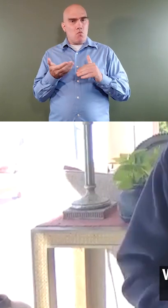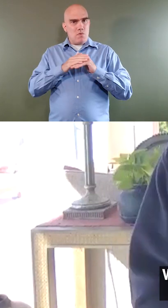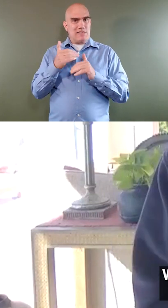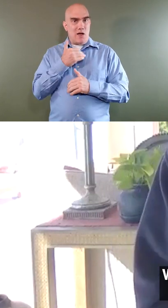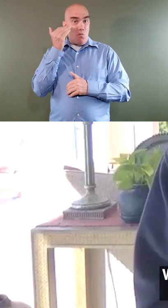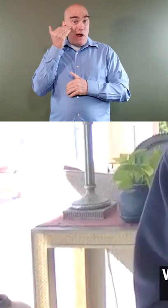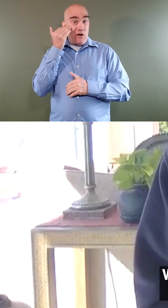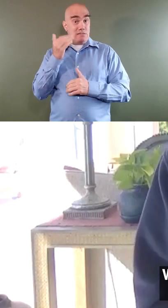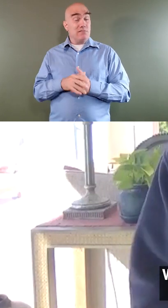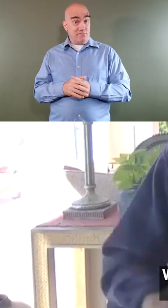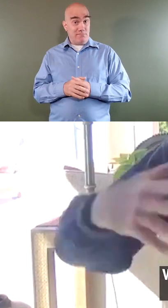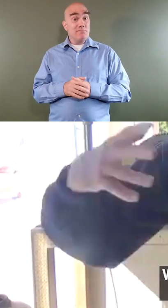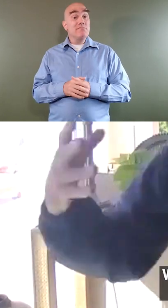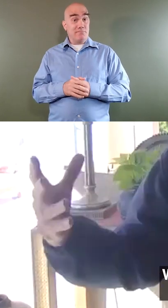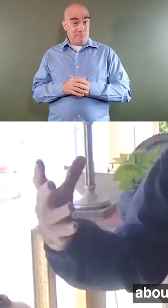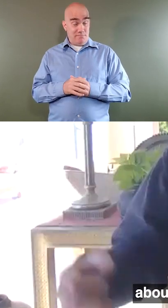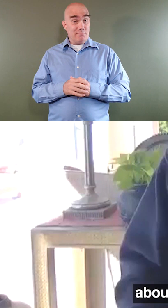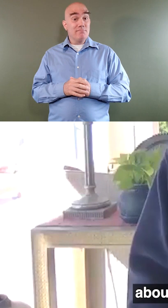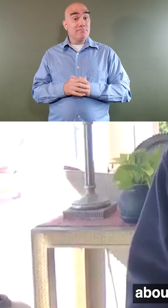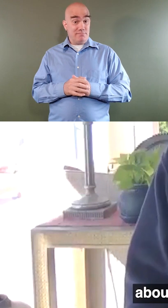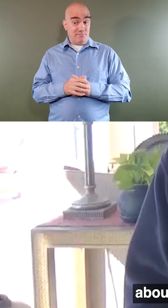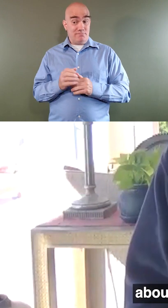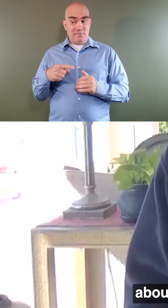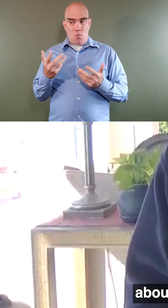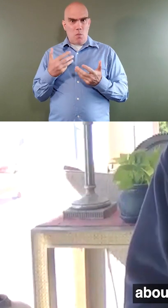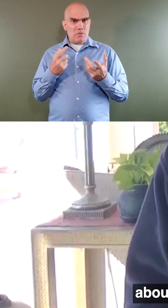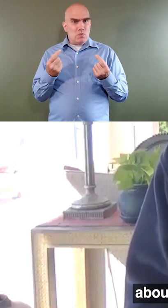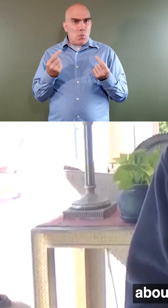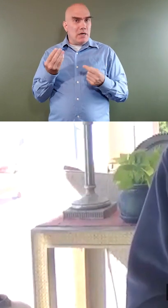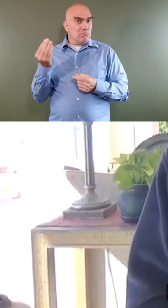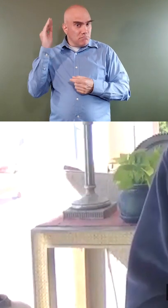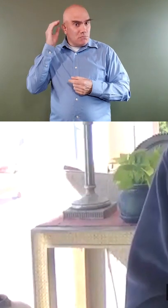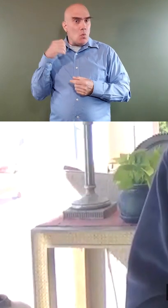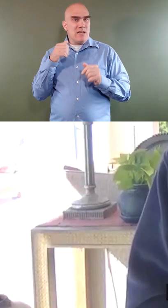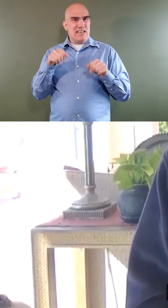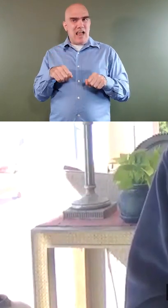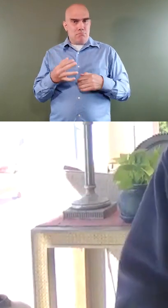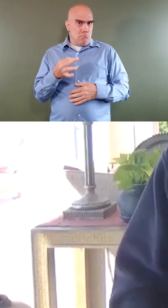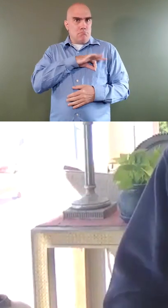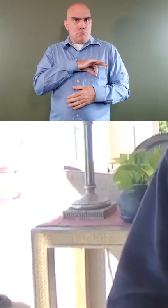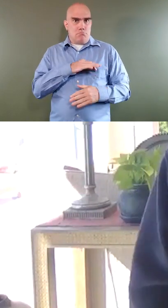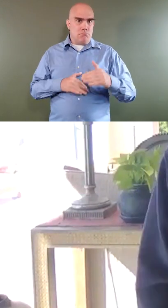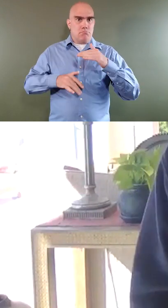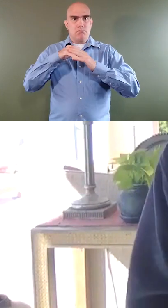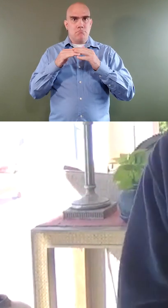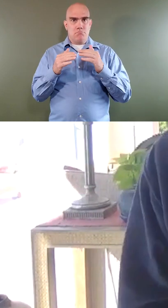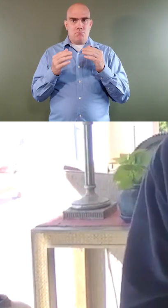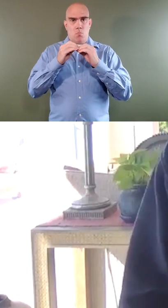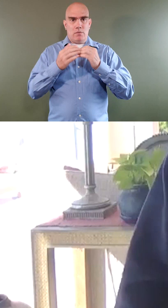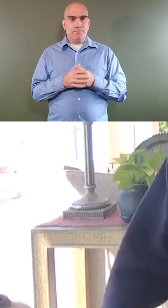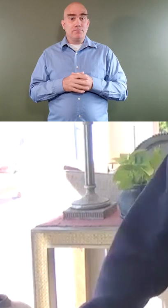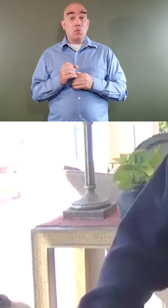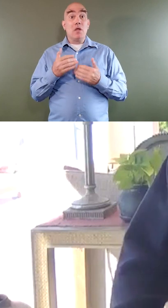want to increase our awareness about what we're doing so that we get as much out of it as we can. All right, so let's just take